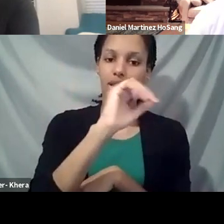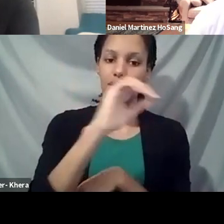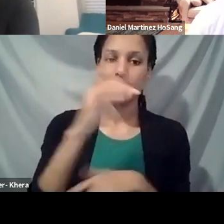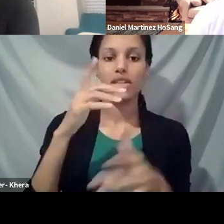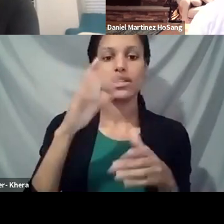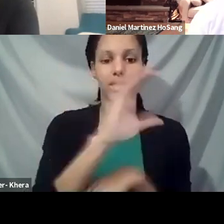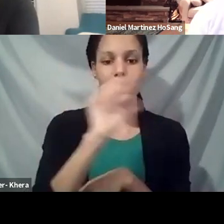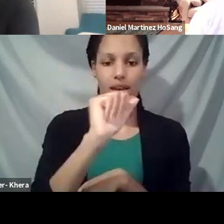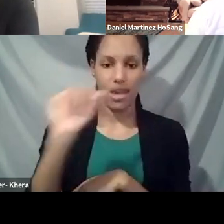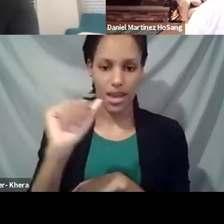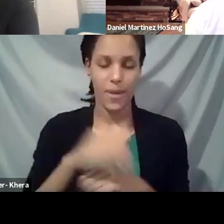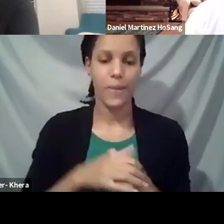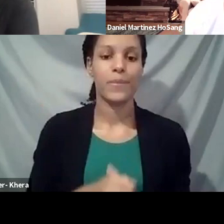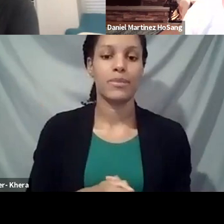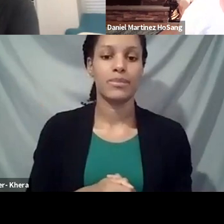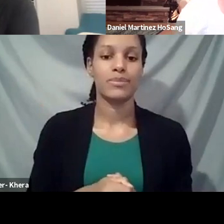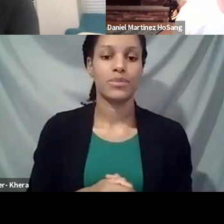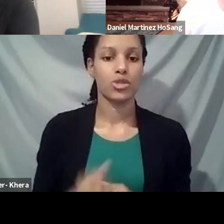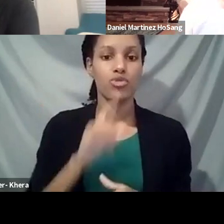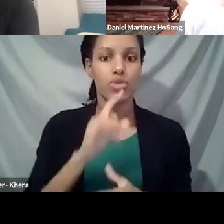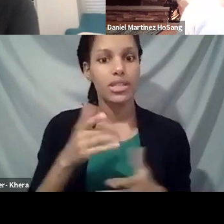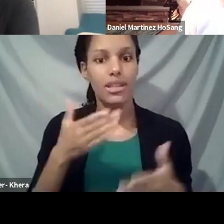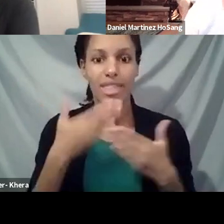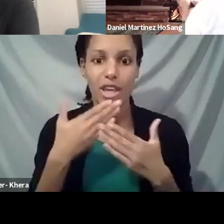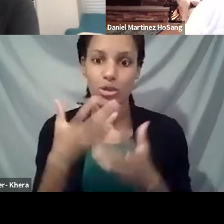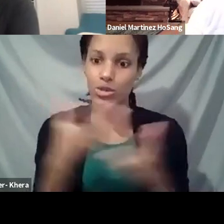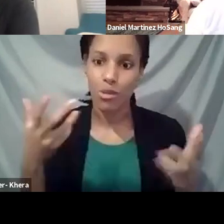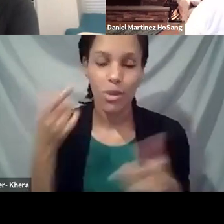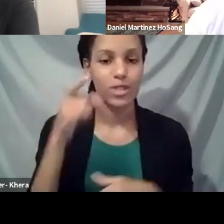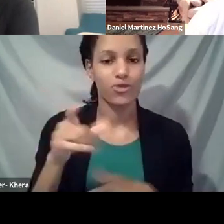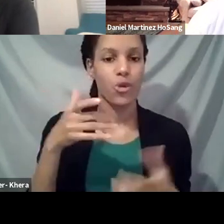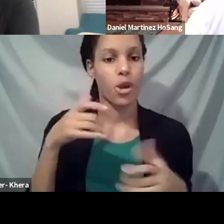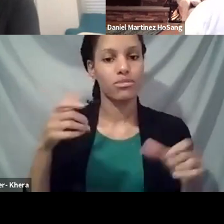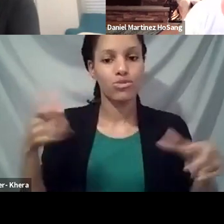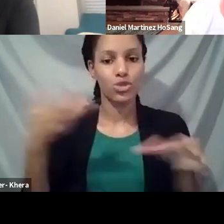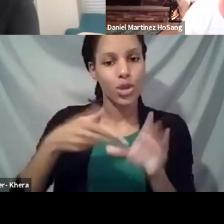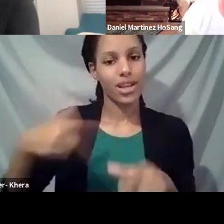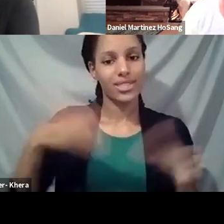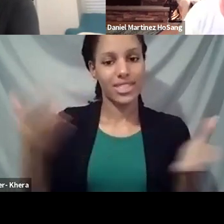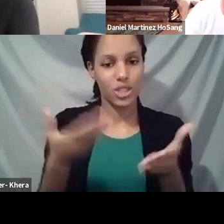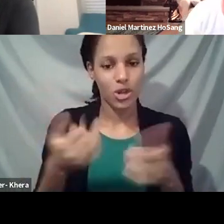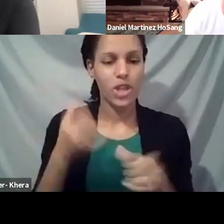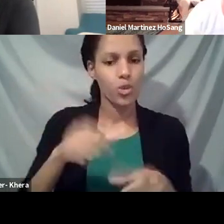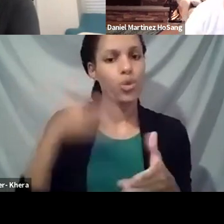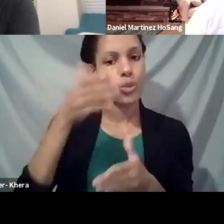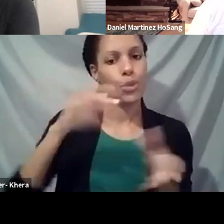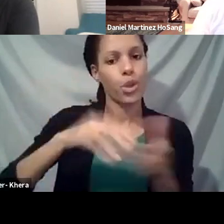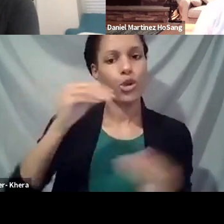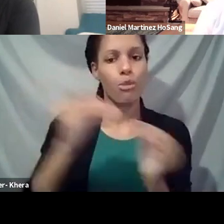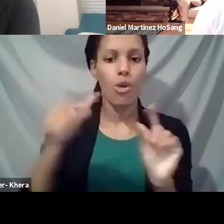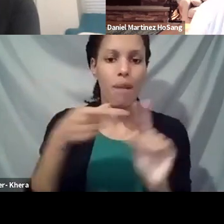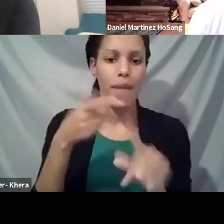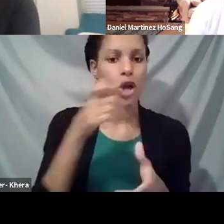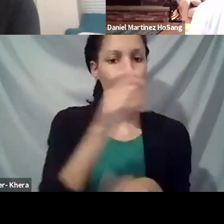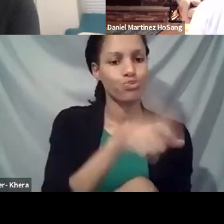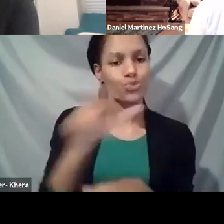we have this wonderful intergenerational panel. I want to thank you all for being here. And Professor Wong, if we can turn to you to start.